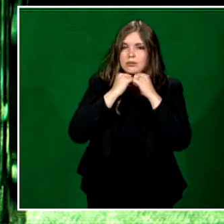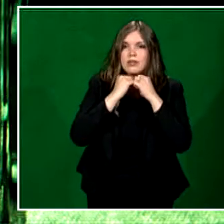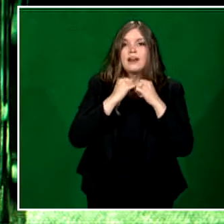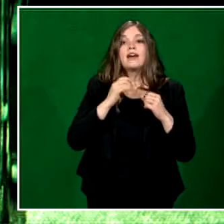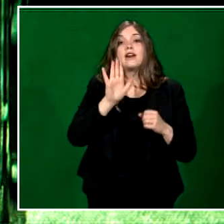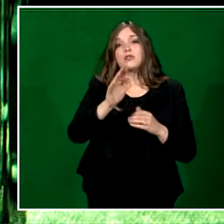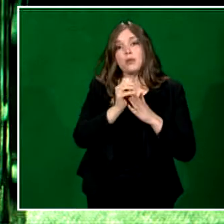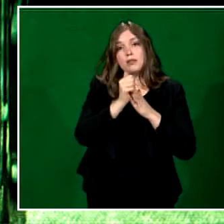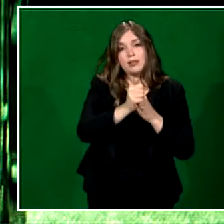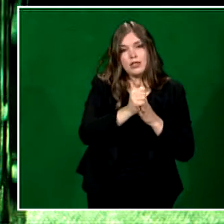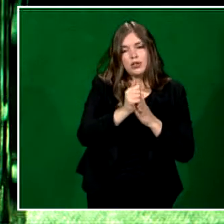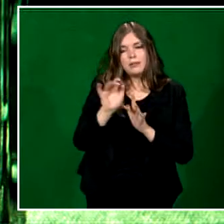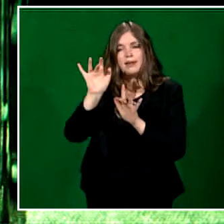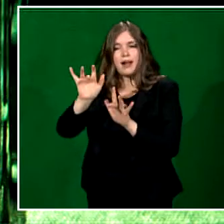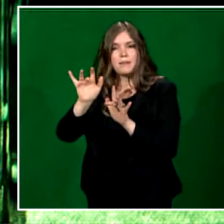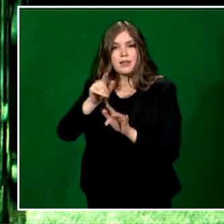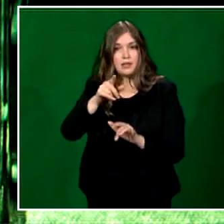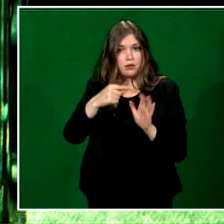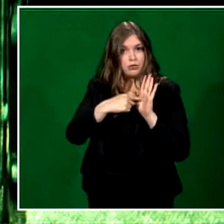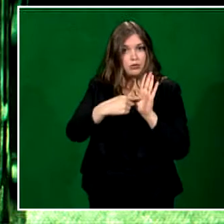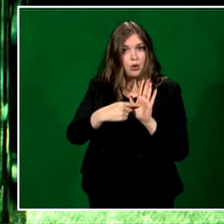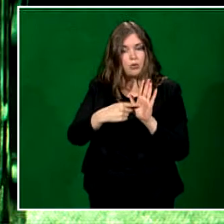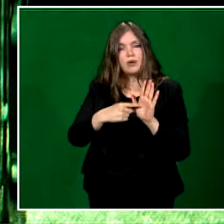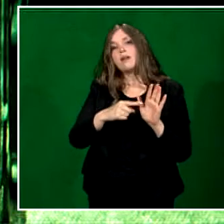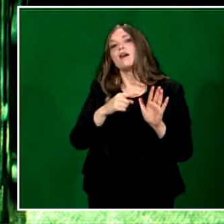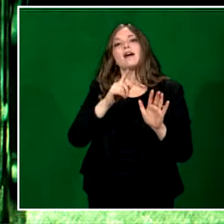leadership and empathy you've displayed are